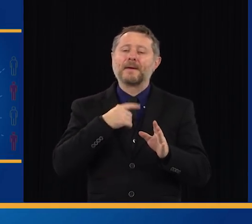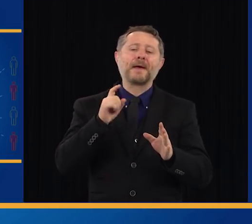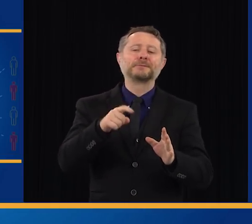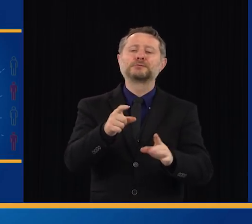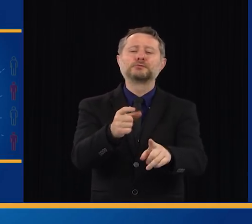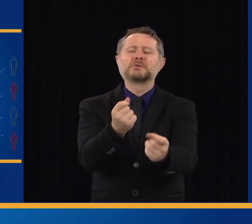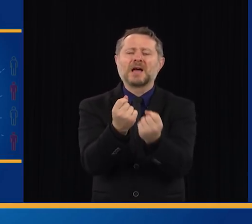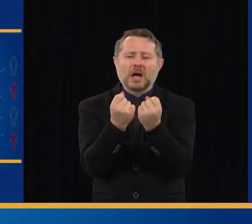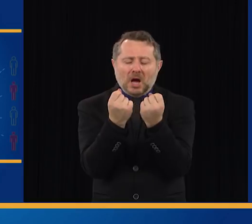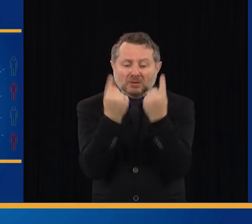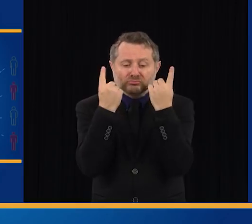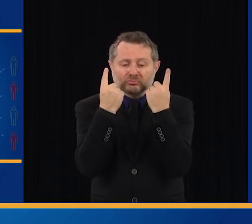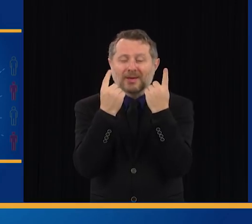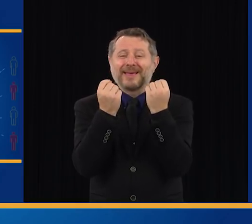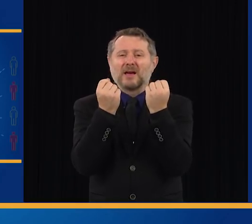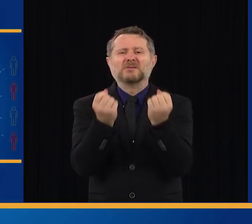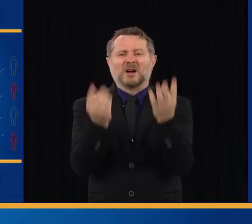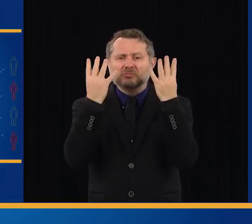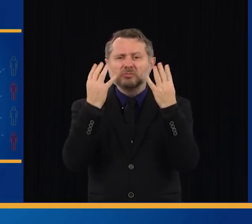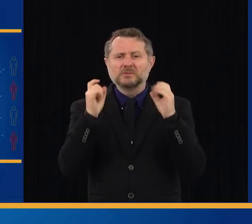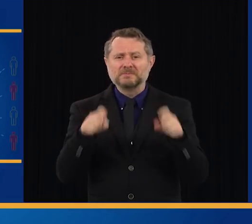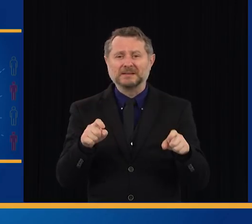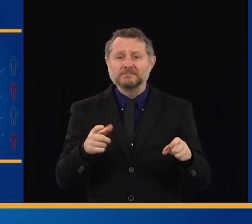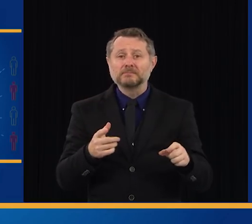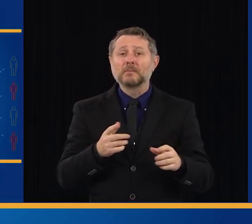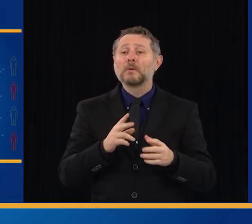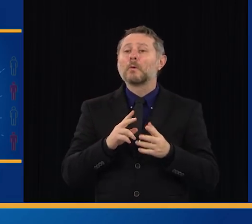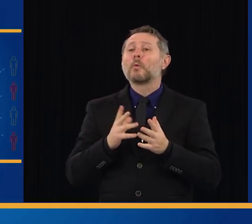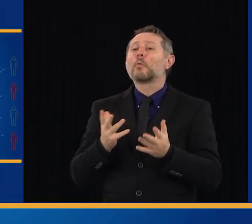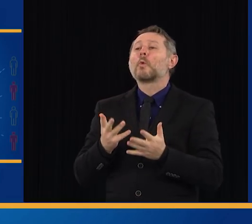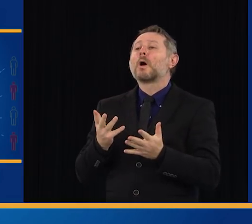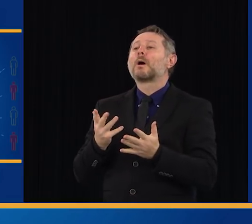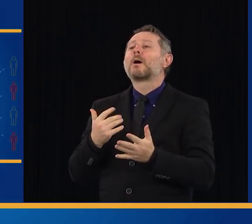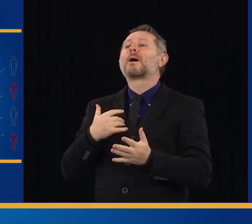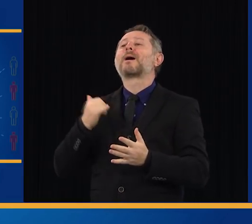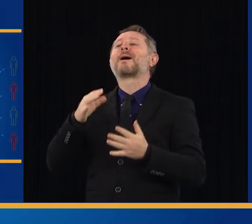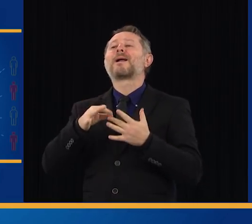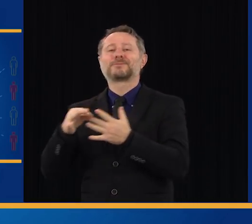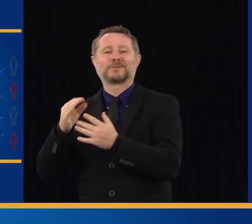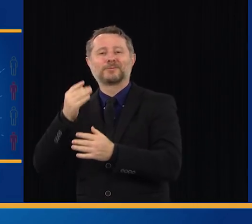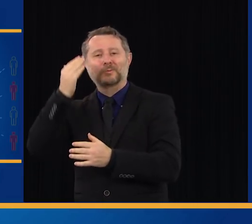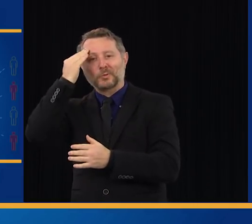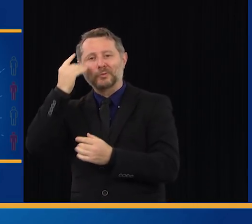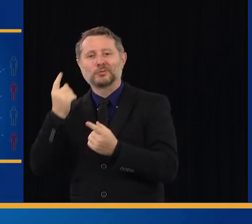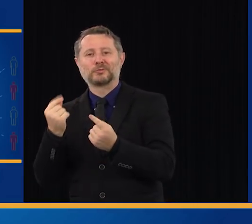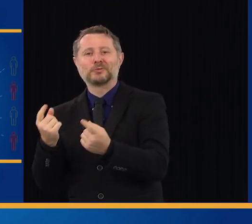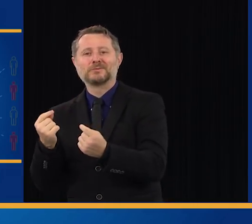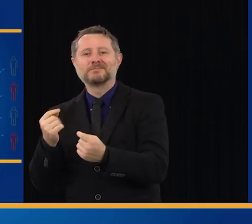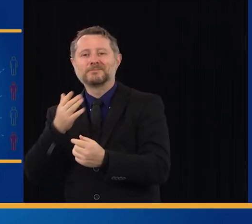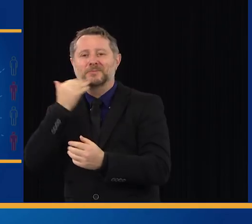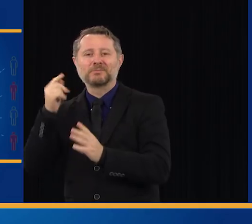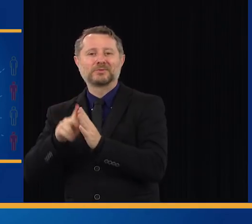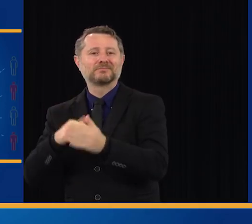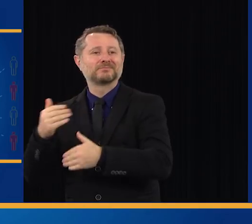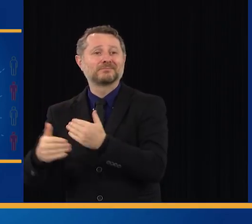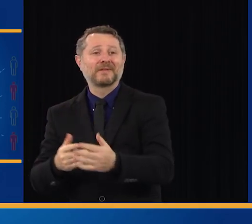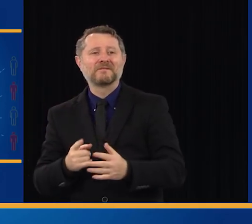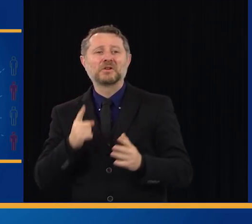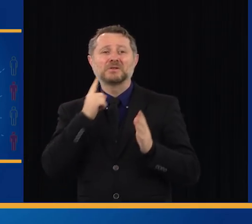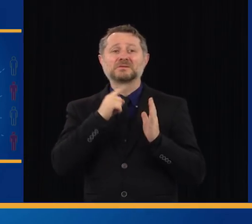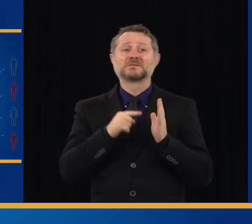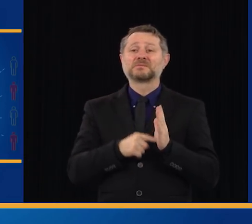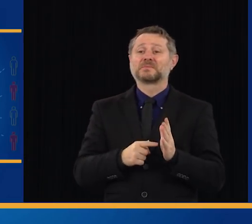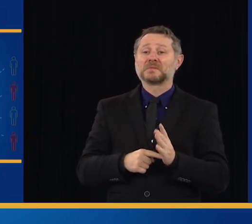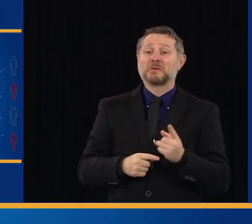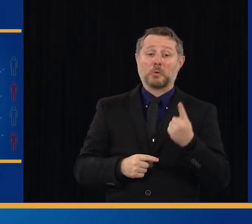understand why we need to do what we need to do. The infection rate is how many people